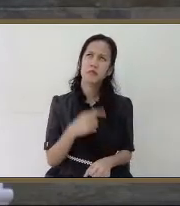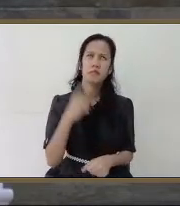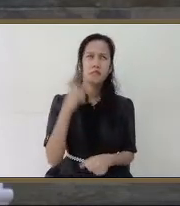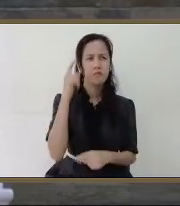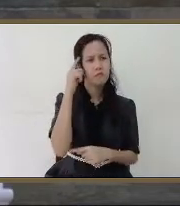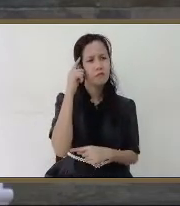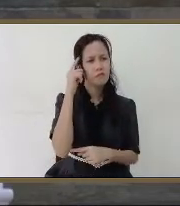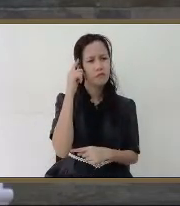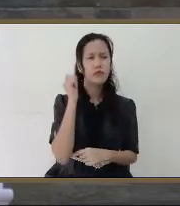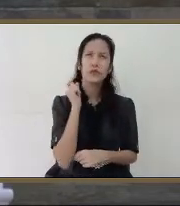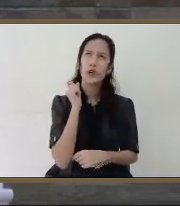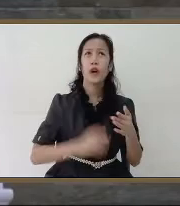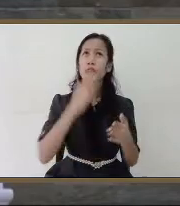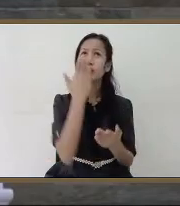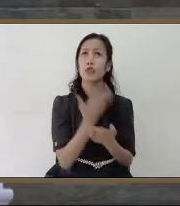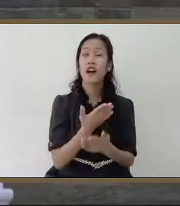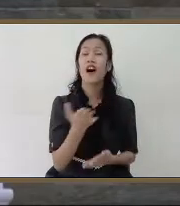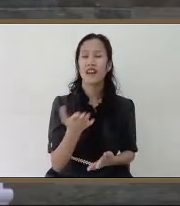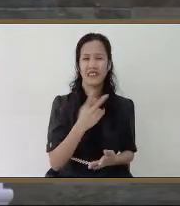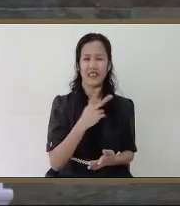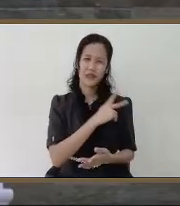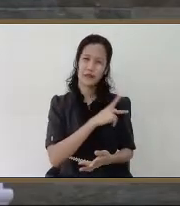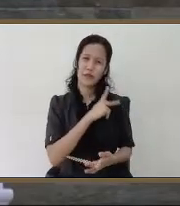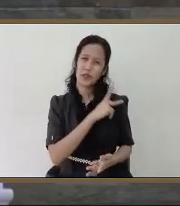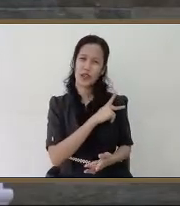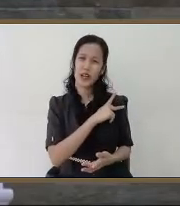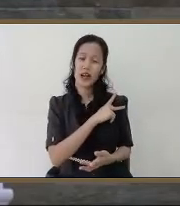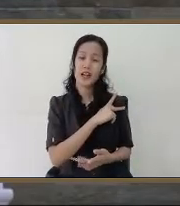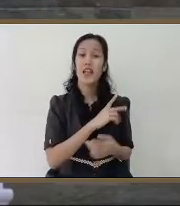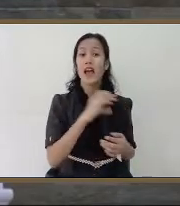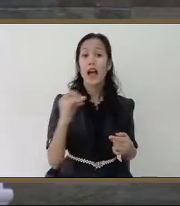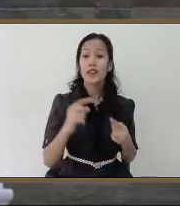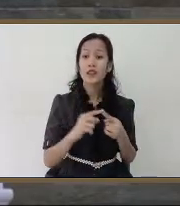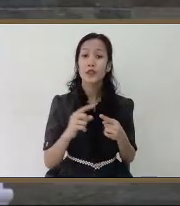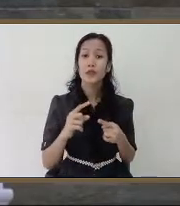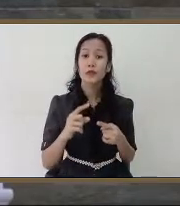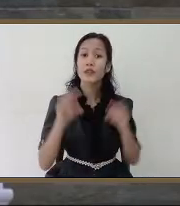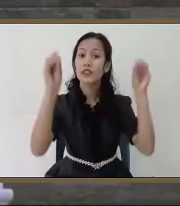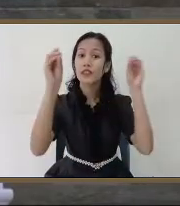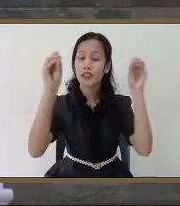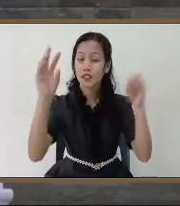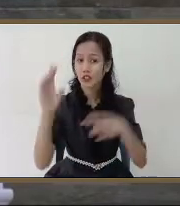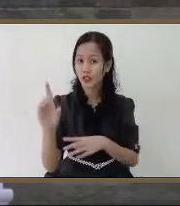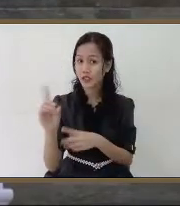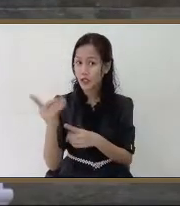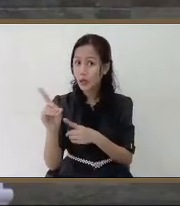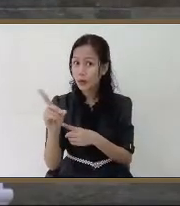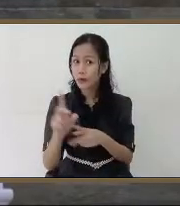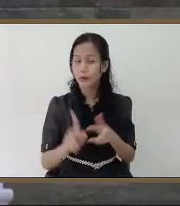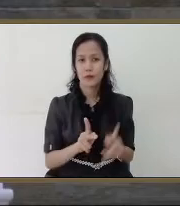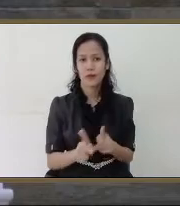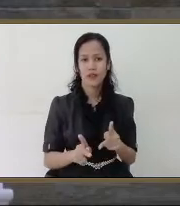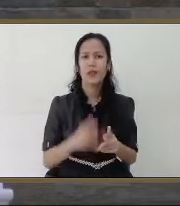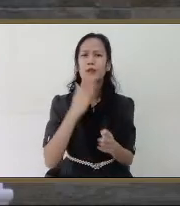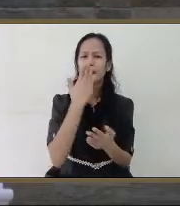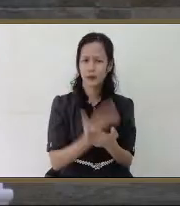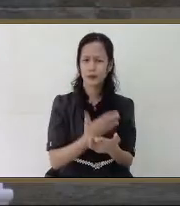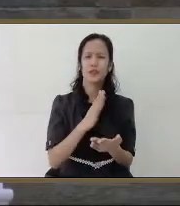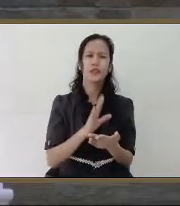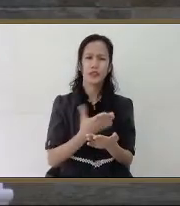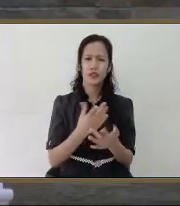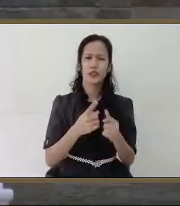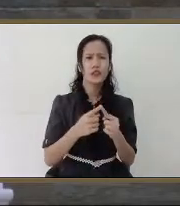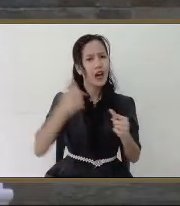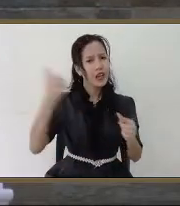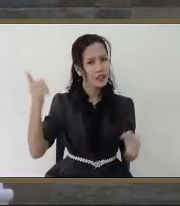Ayan, personal and pang-disciple nyo, pag may dini-disciple kayo, magandang ma-share nyo rin ito. At least alam